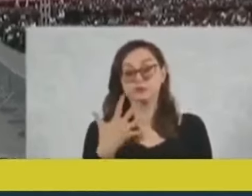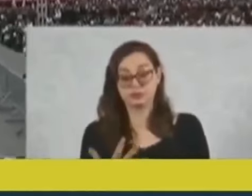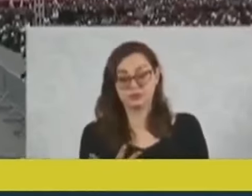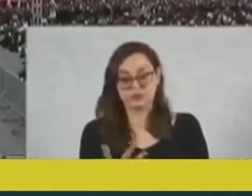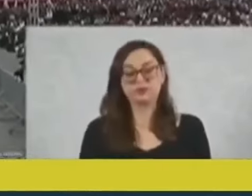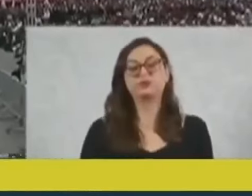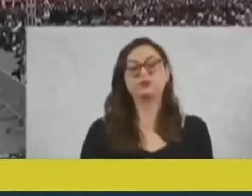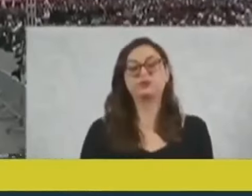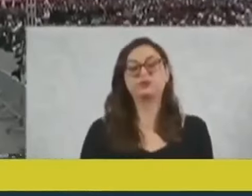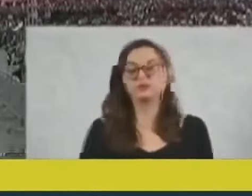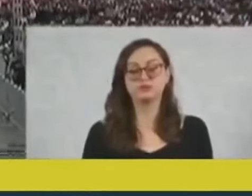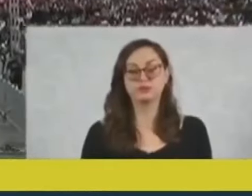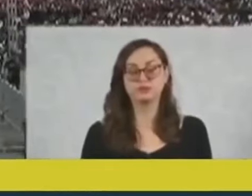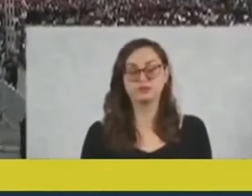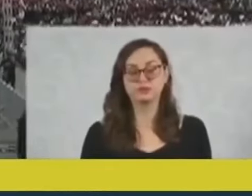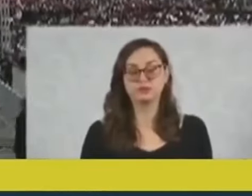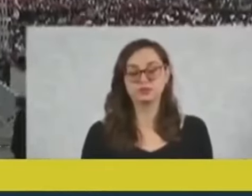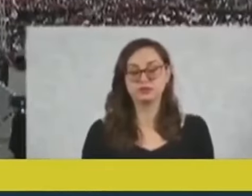85.